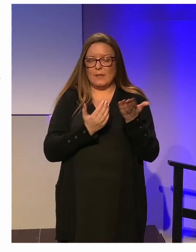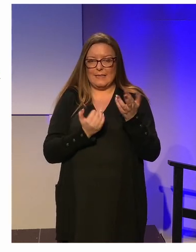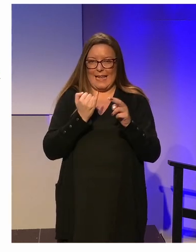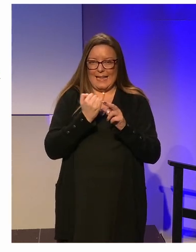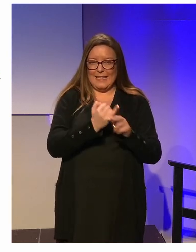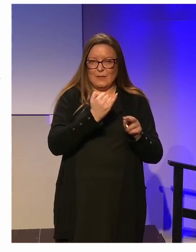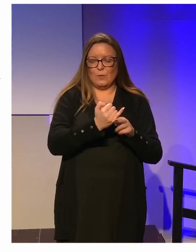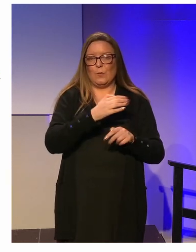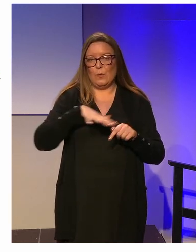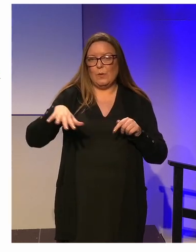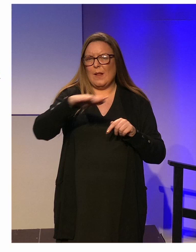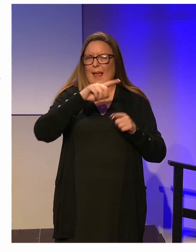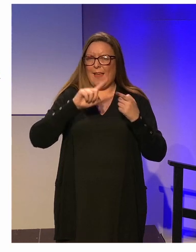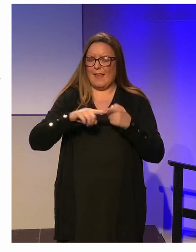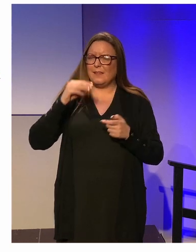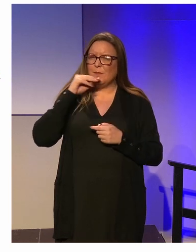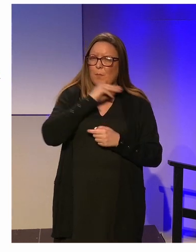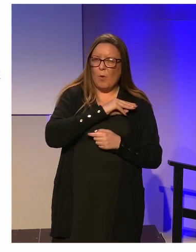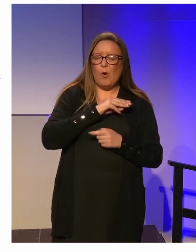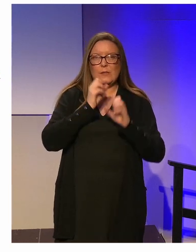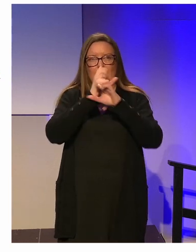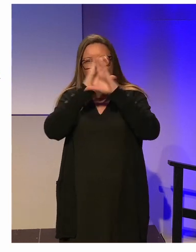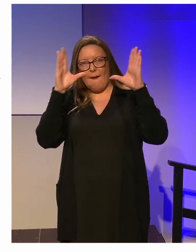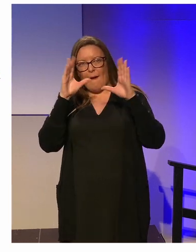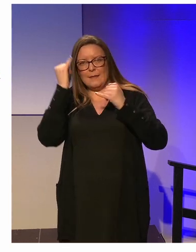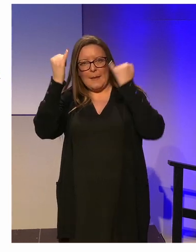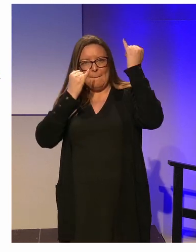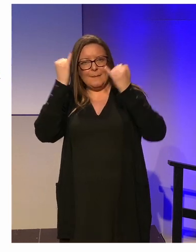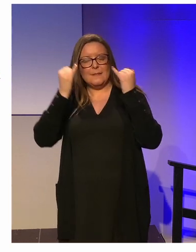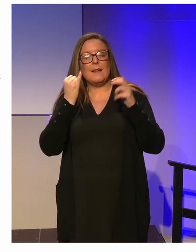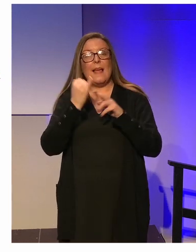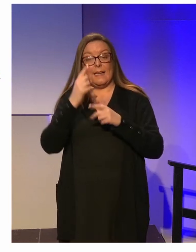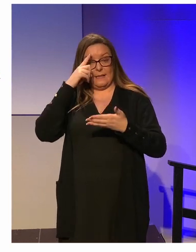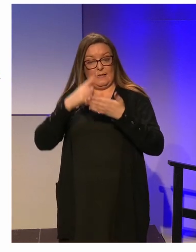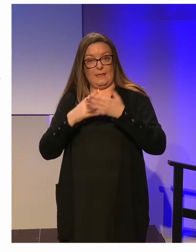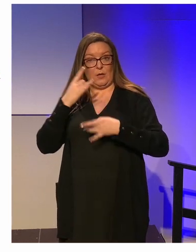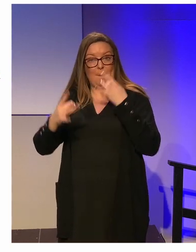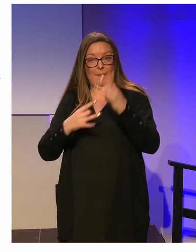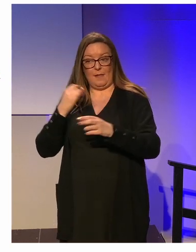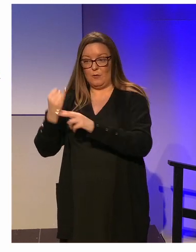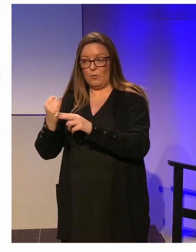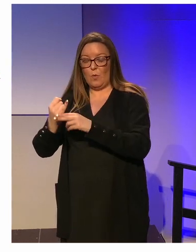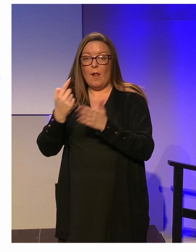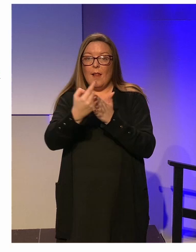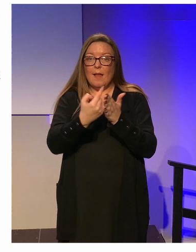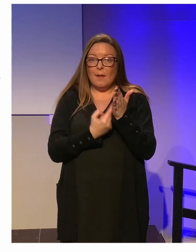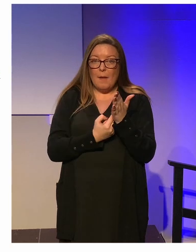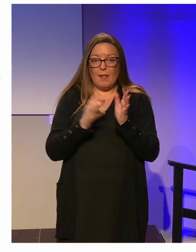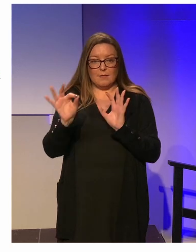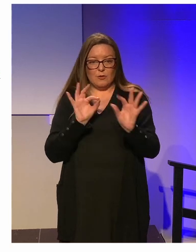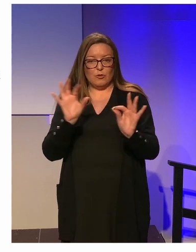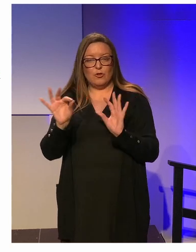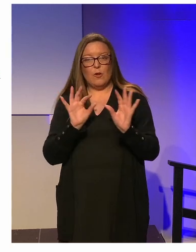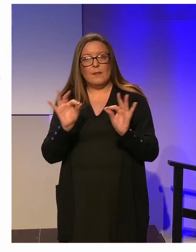the fundamental concept, the most important concept in the decisions we make in schools, in the policy choices we